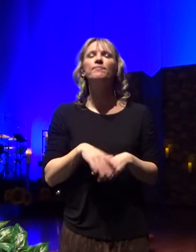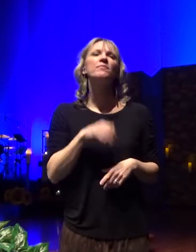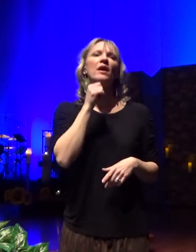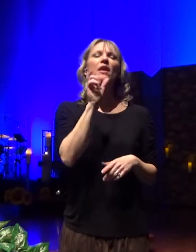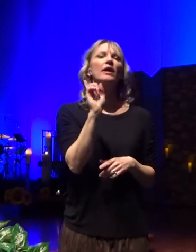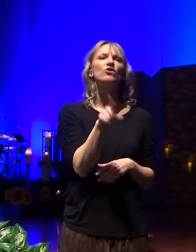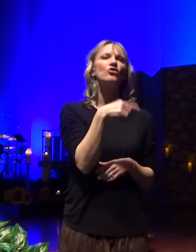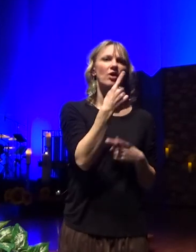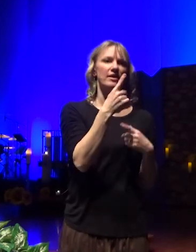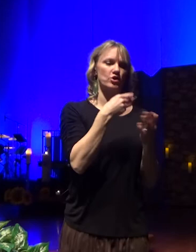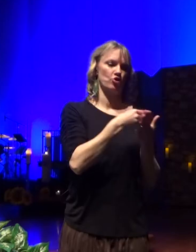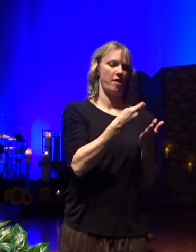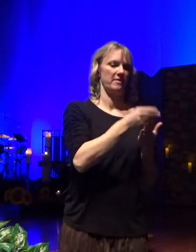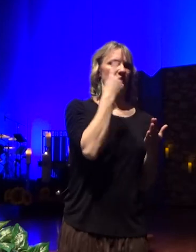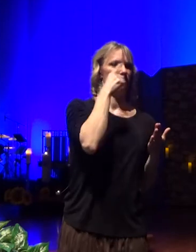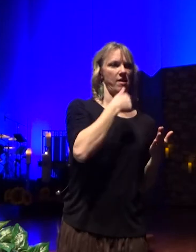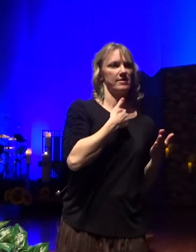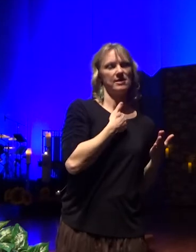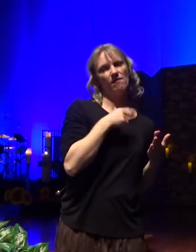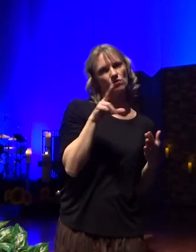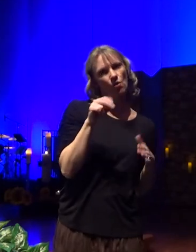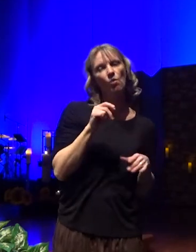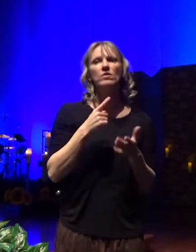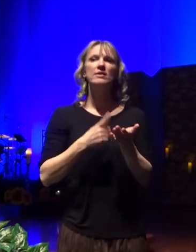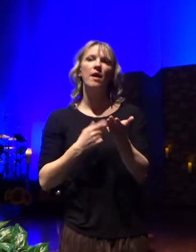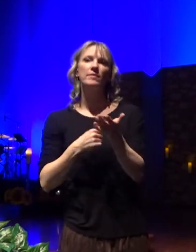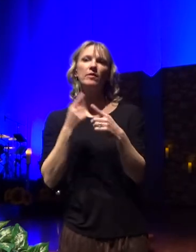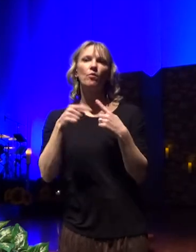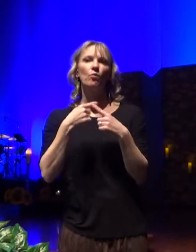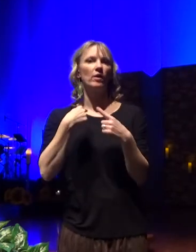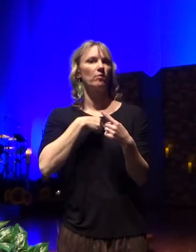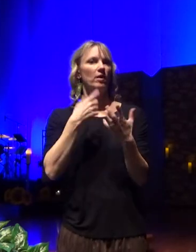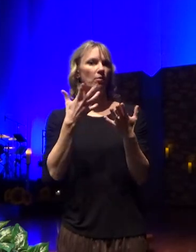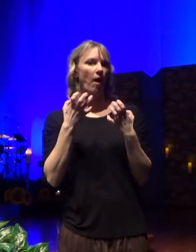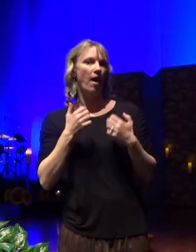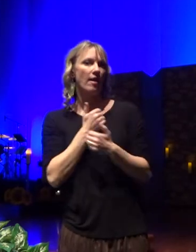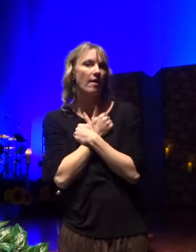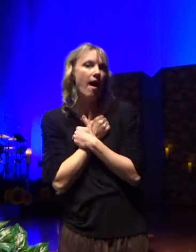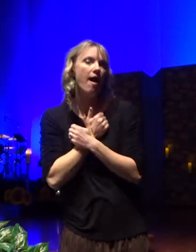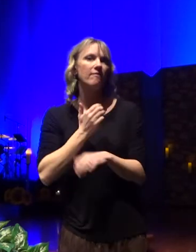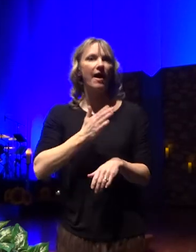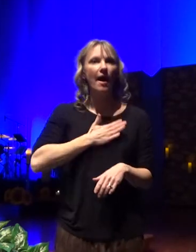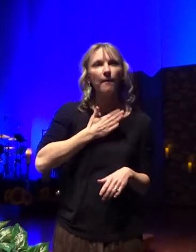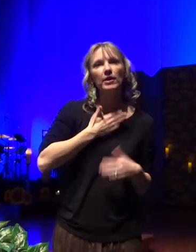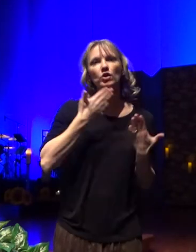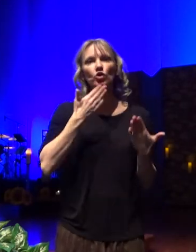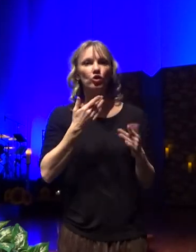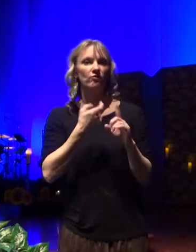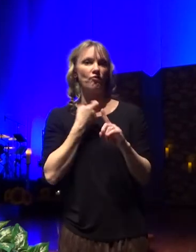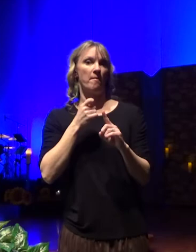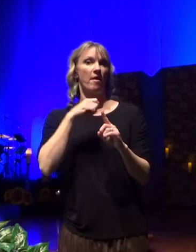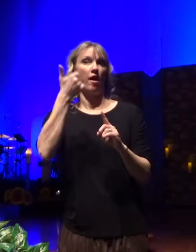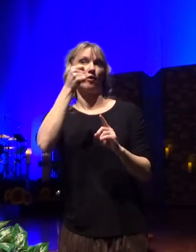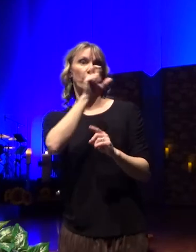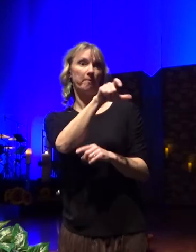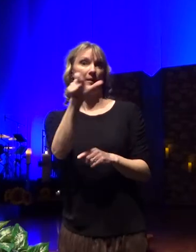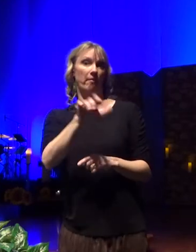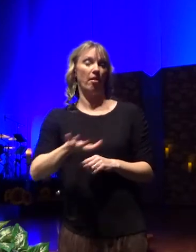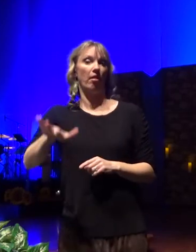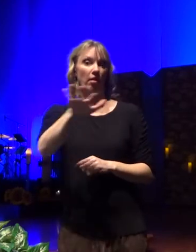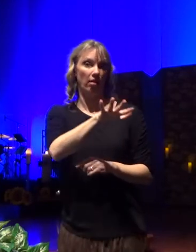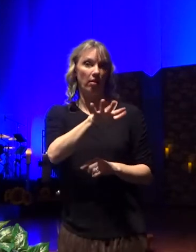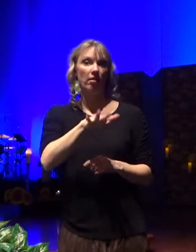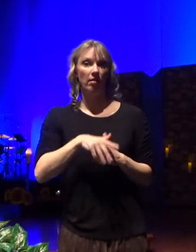do this not just when it comes to shopping for ourselves. We can sometimes do it when we're seeking love and happiness and good from people around